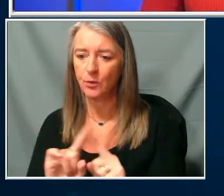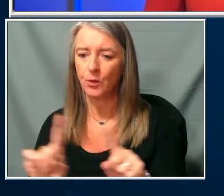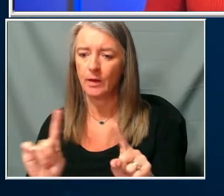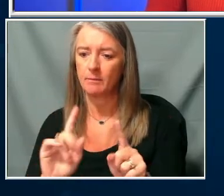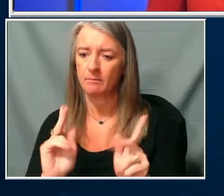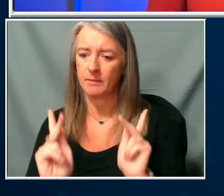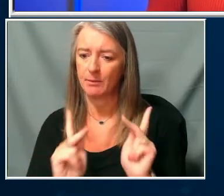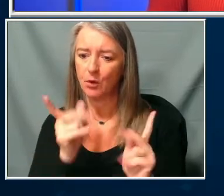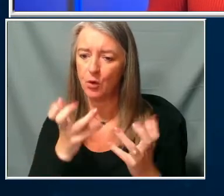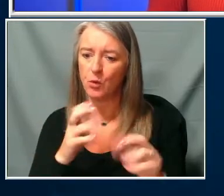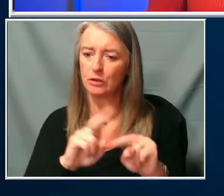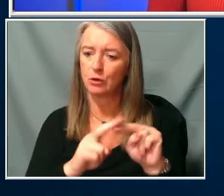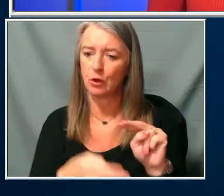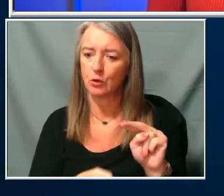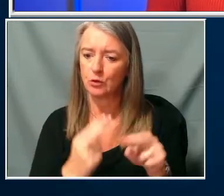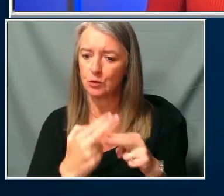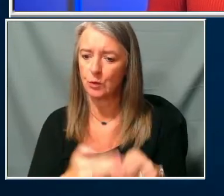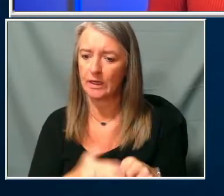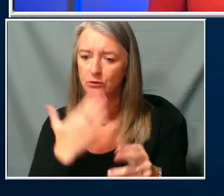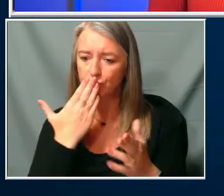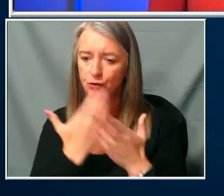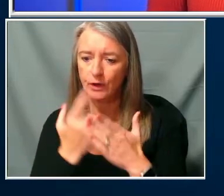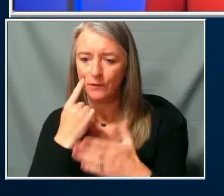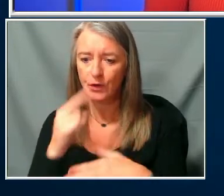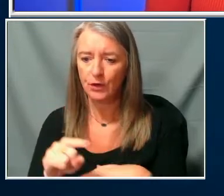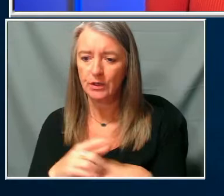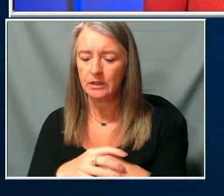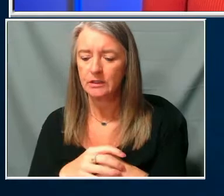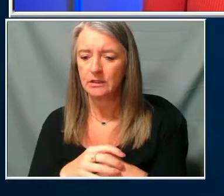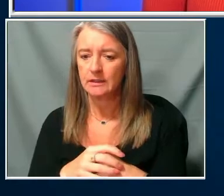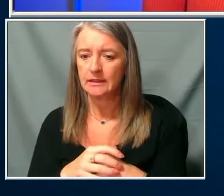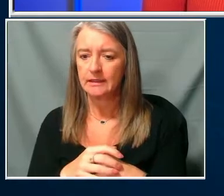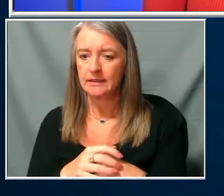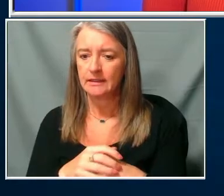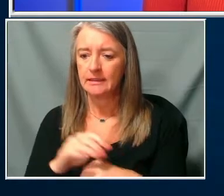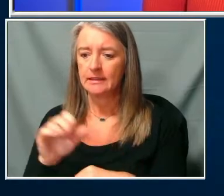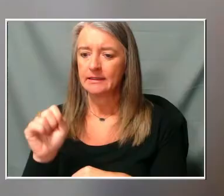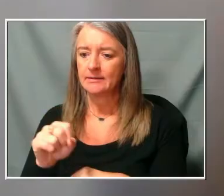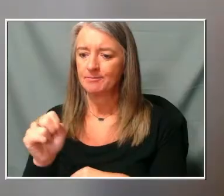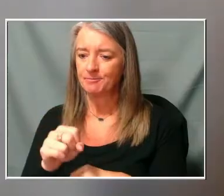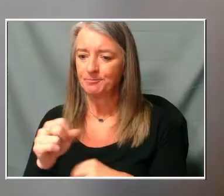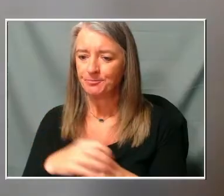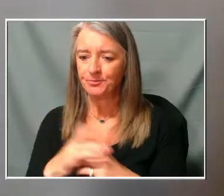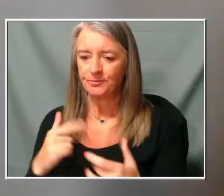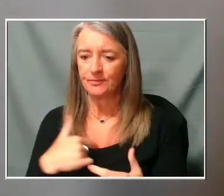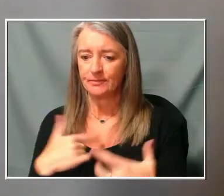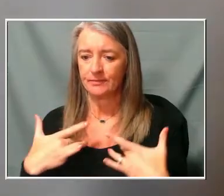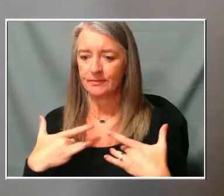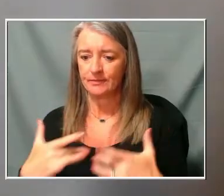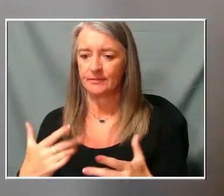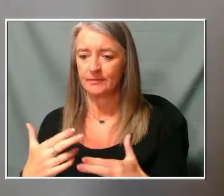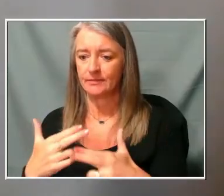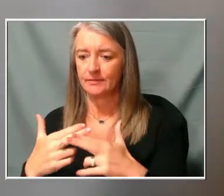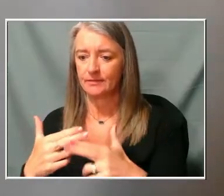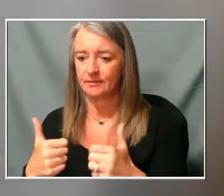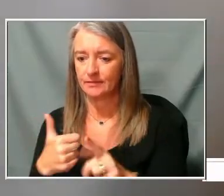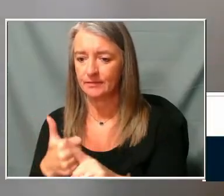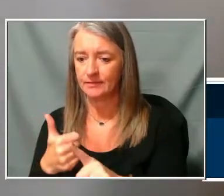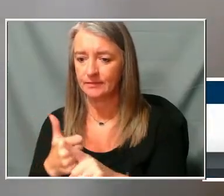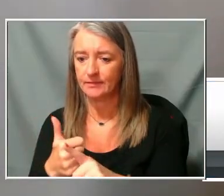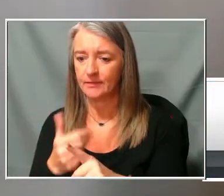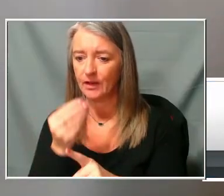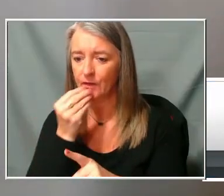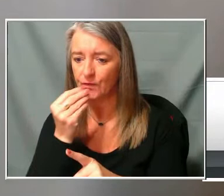about just the rest of us? Are they good for you to lose weight? Yeah. Yes, I typically call myself a food